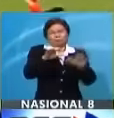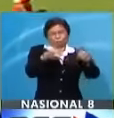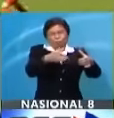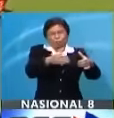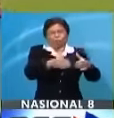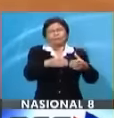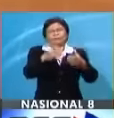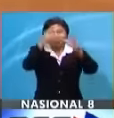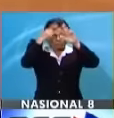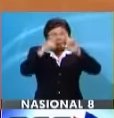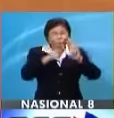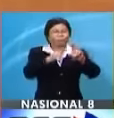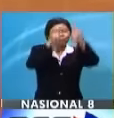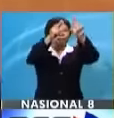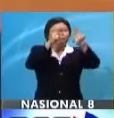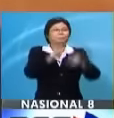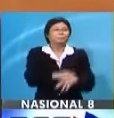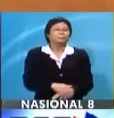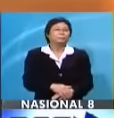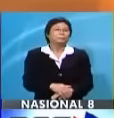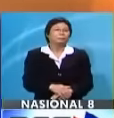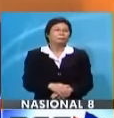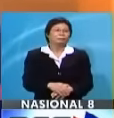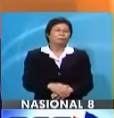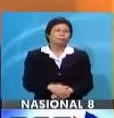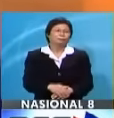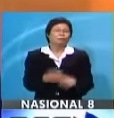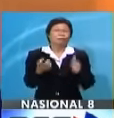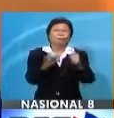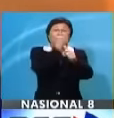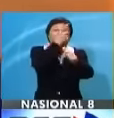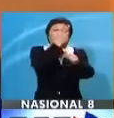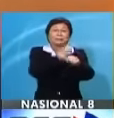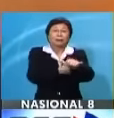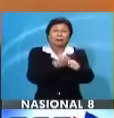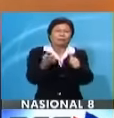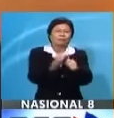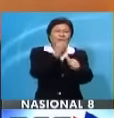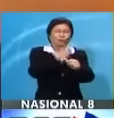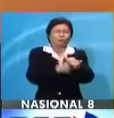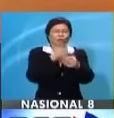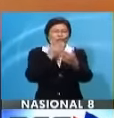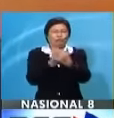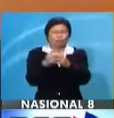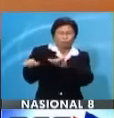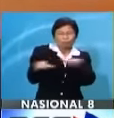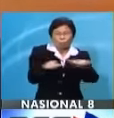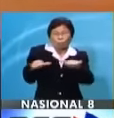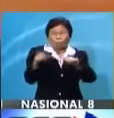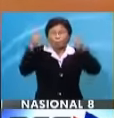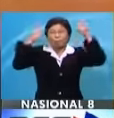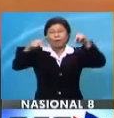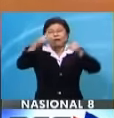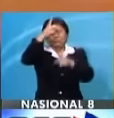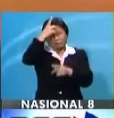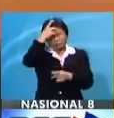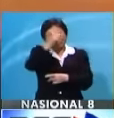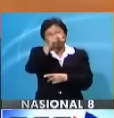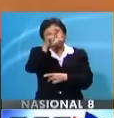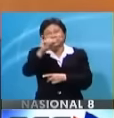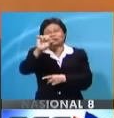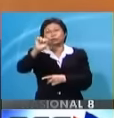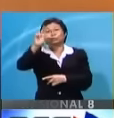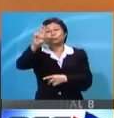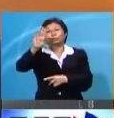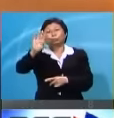yang disegani. I think our first task now, we've got a good, very good dynamic president, Dato' Sri Subhan. So